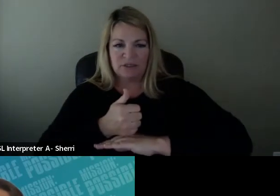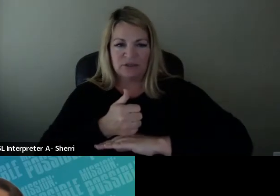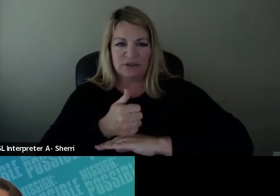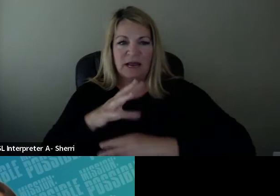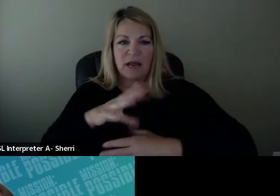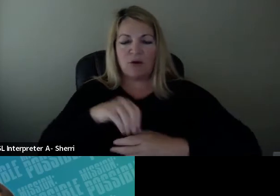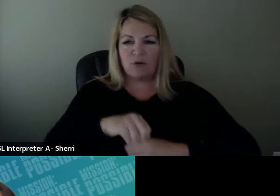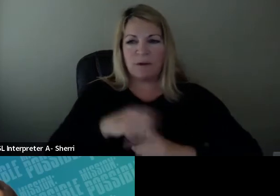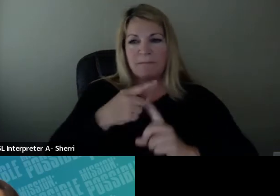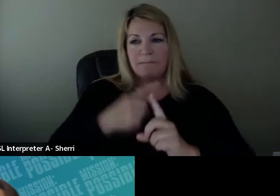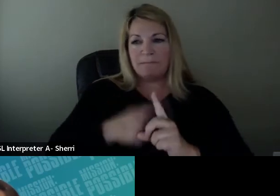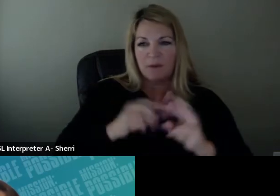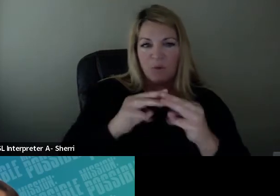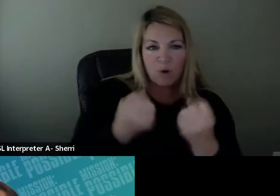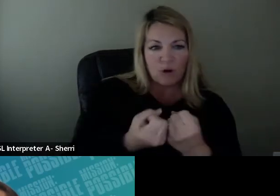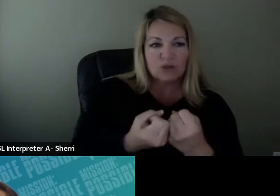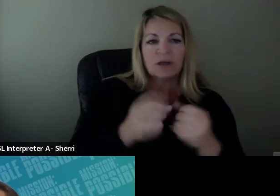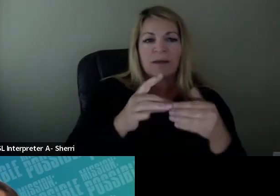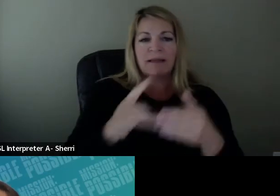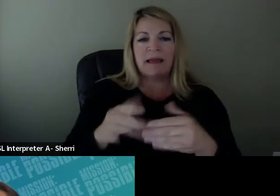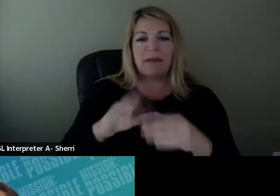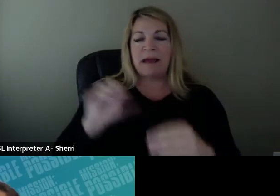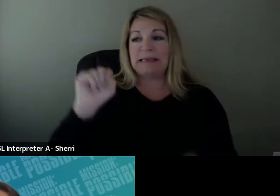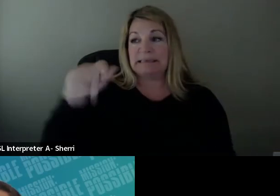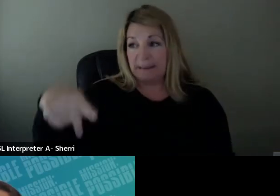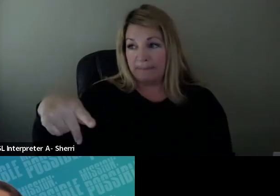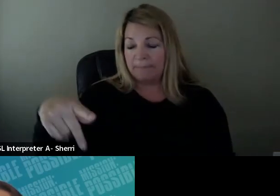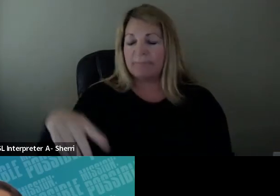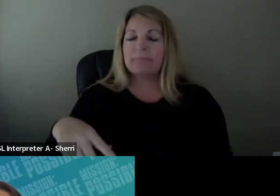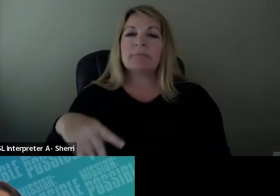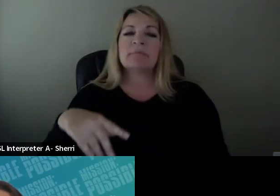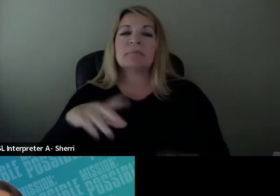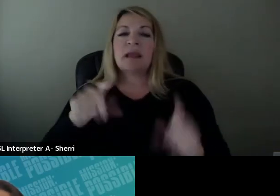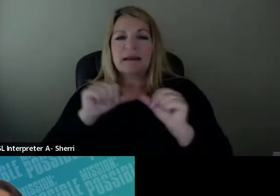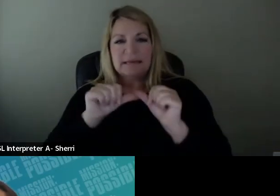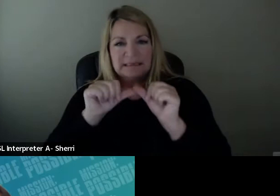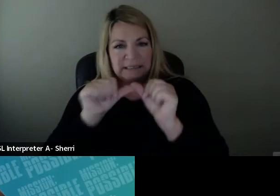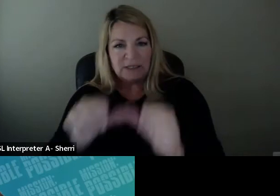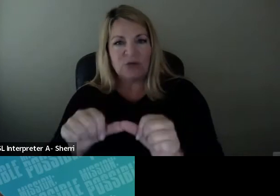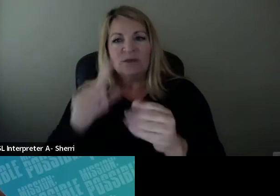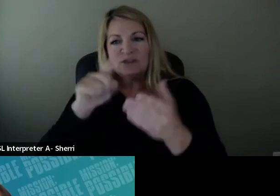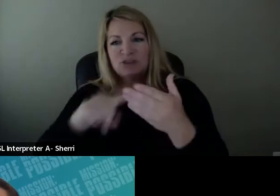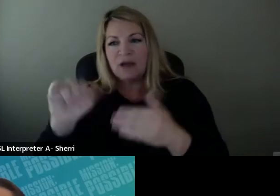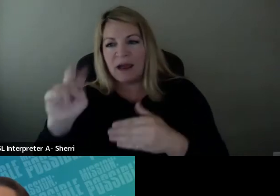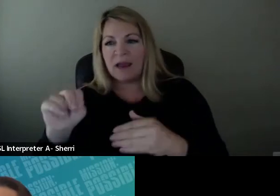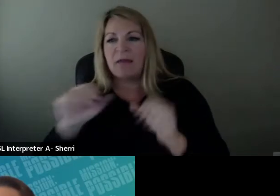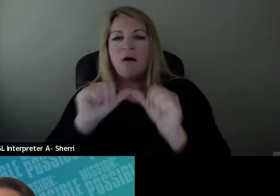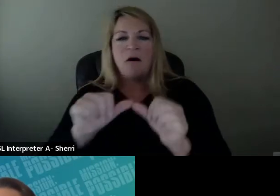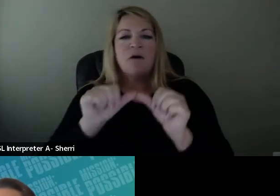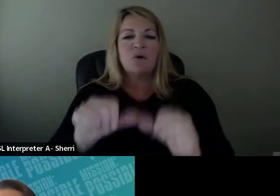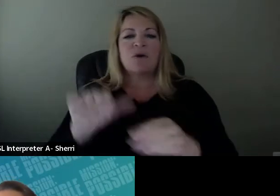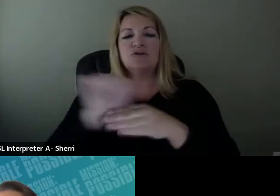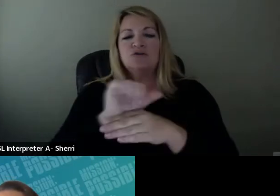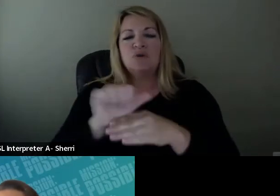included monthly workshops led by SIP, and also continuous check-in and ongoing training for our